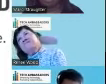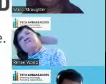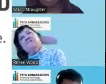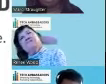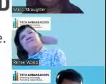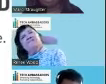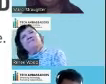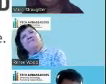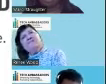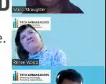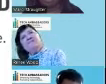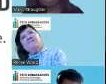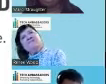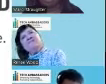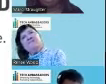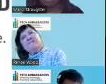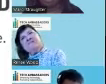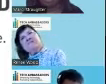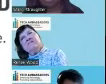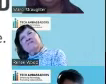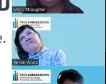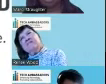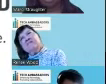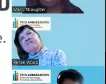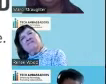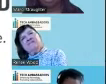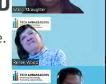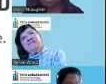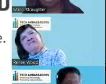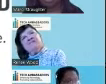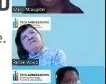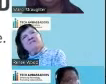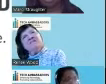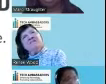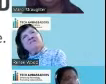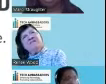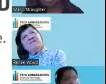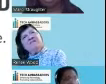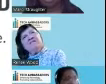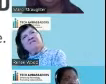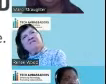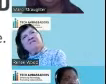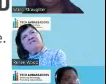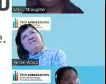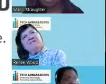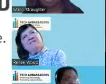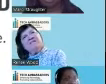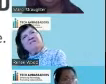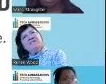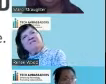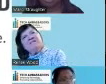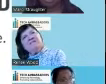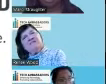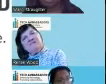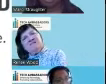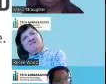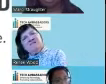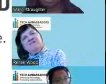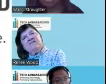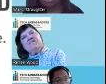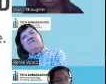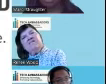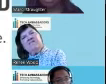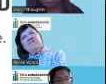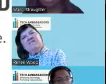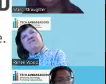message designed to trick a person into revealing sensitive information to the attacker. Okay, so way back before this